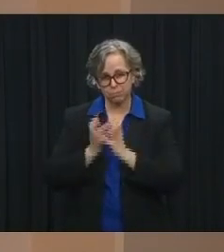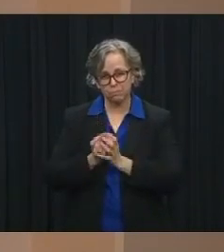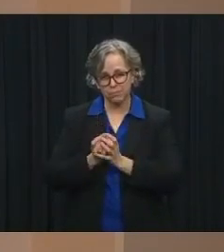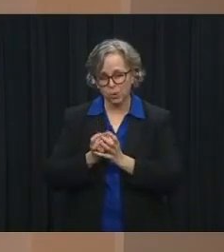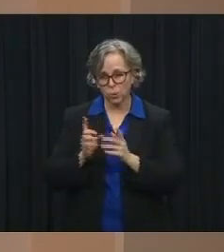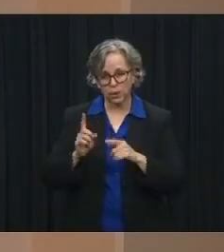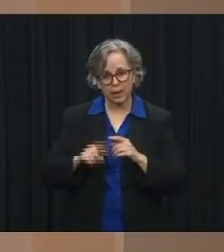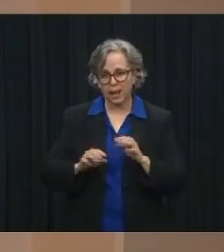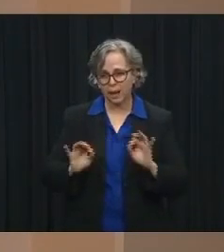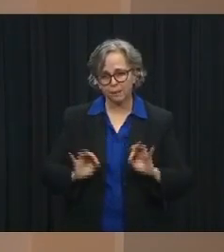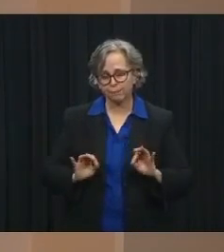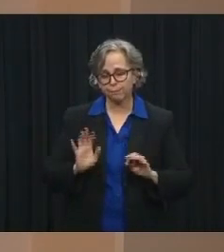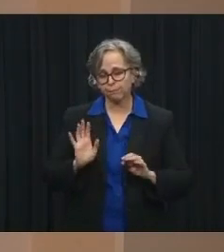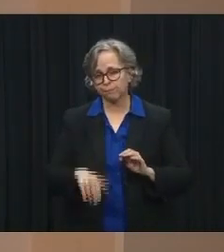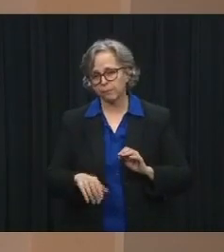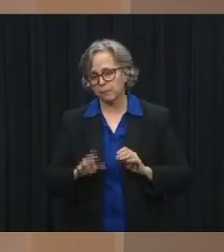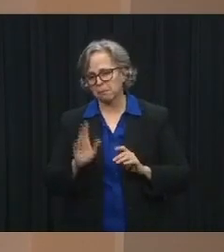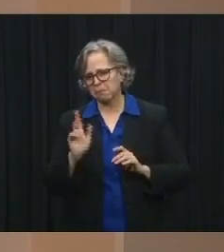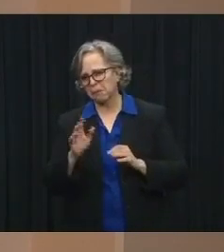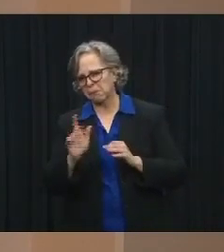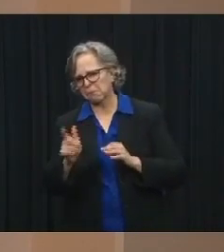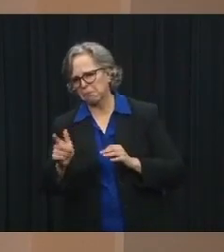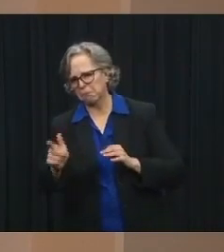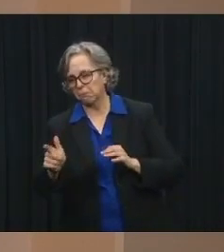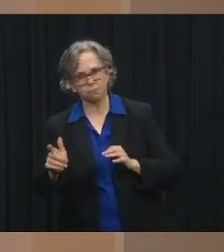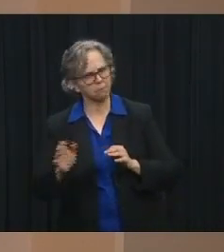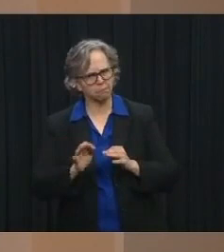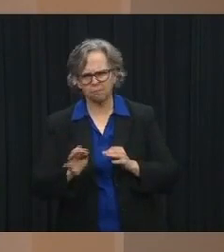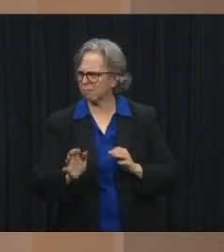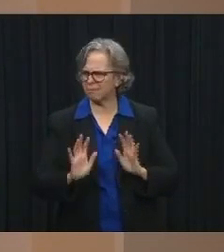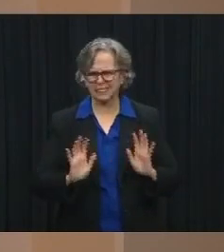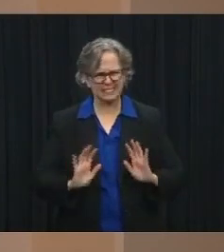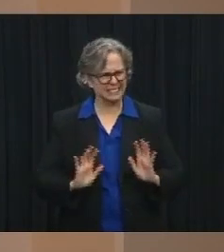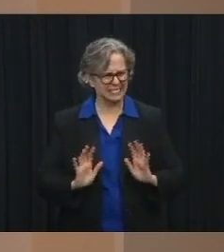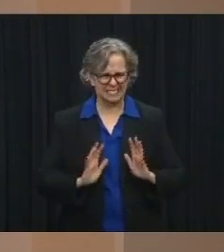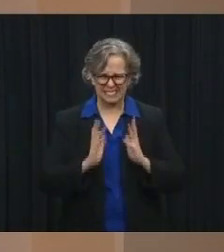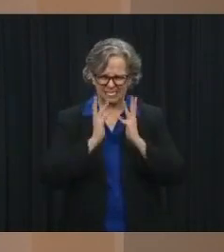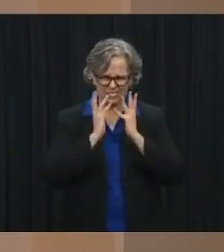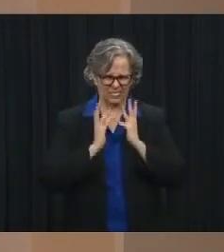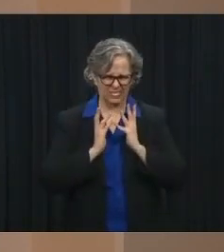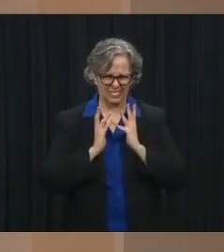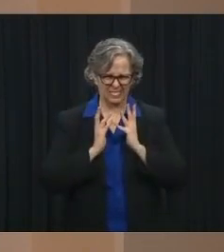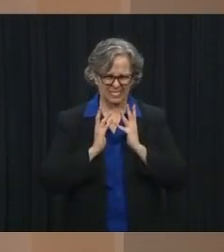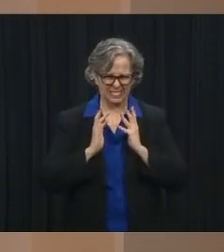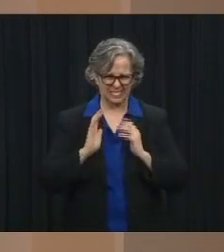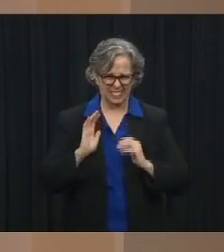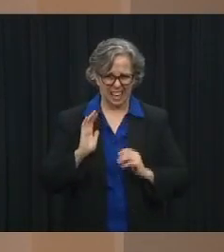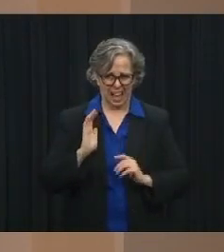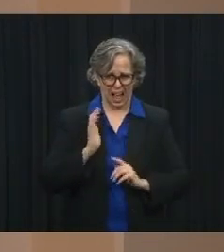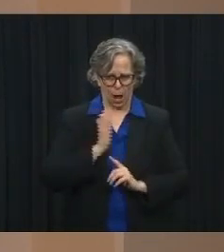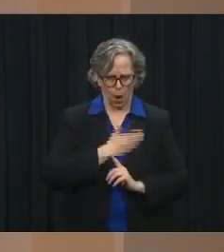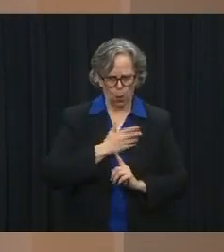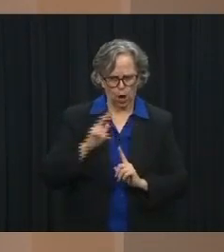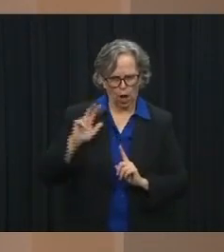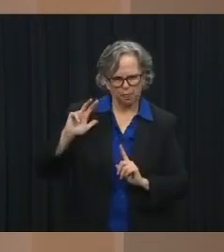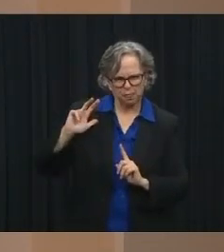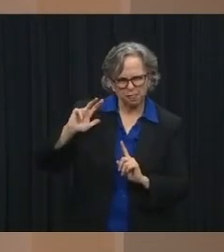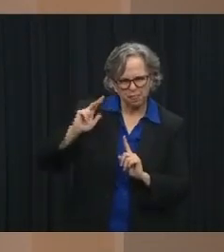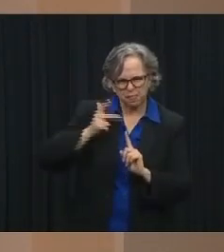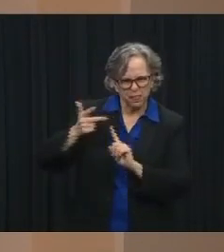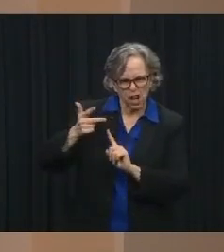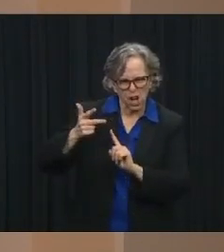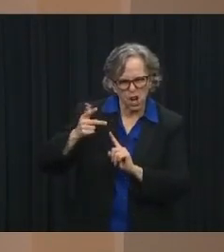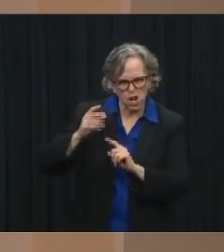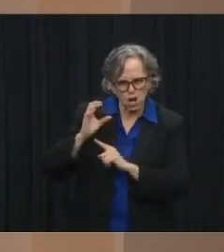third major crisis that I've had to deal with as a public servant. Twice in the legislature, we dealt with 9/11 and then the financial crisis and